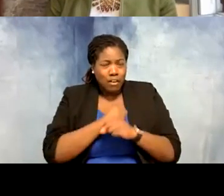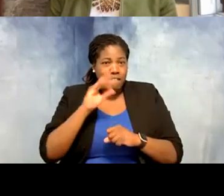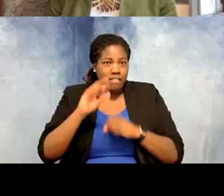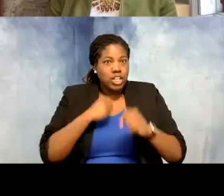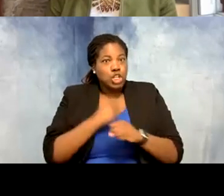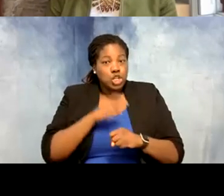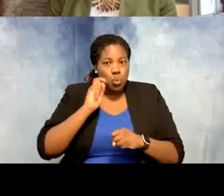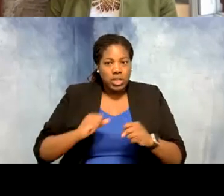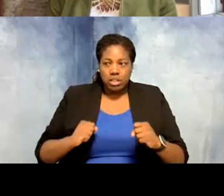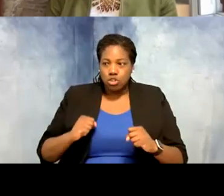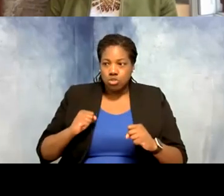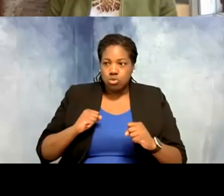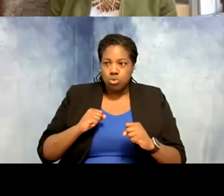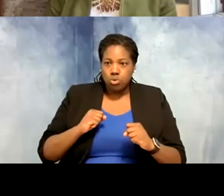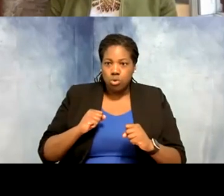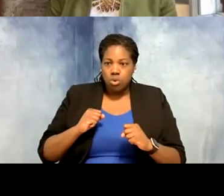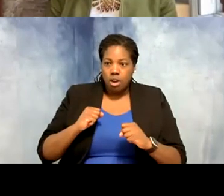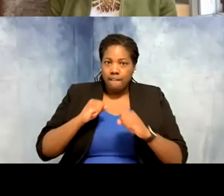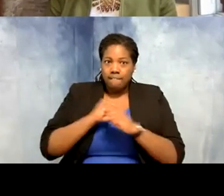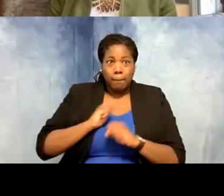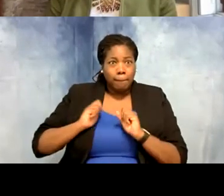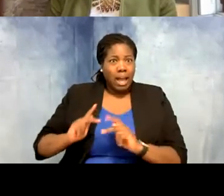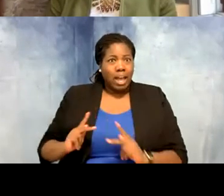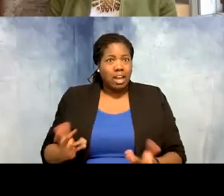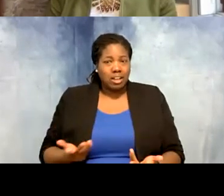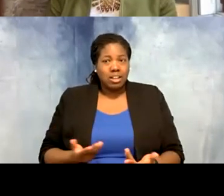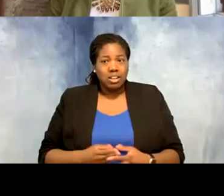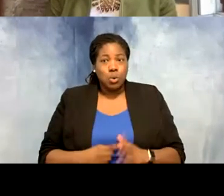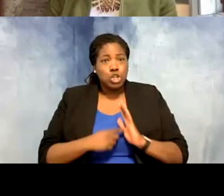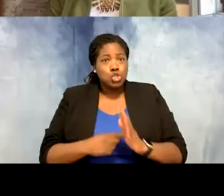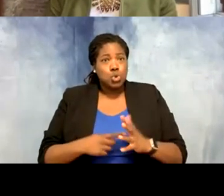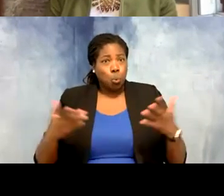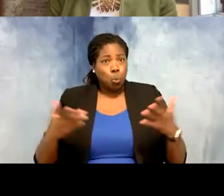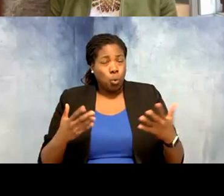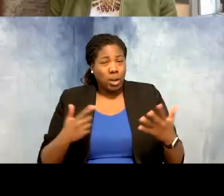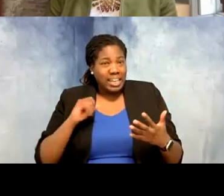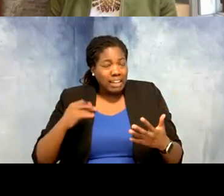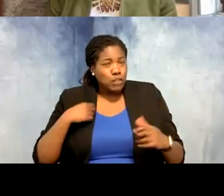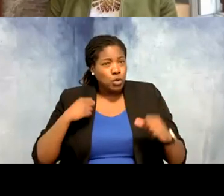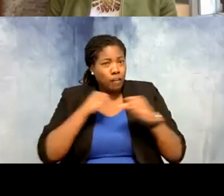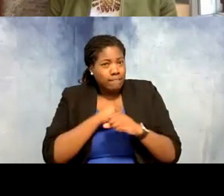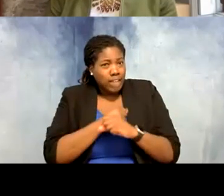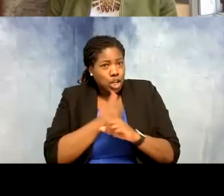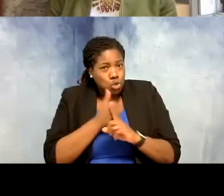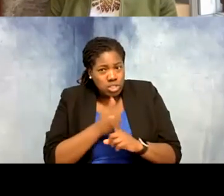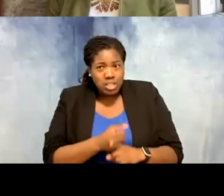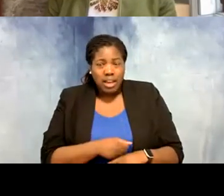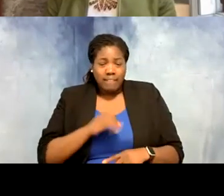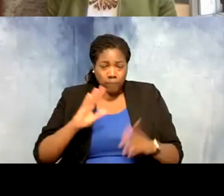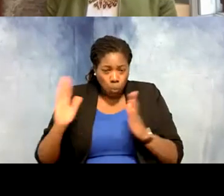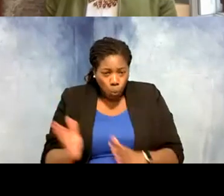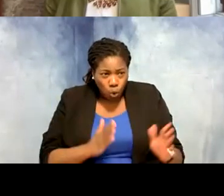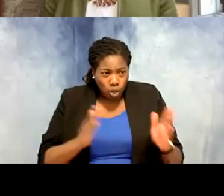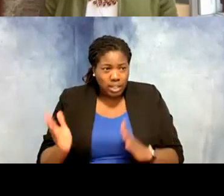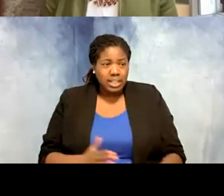need to fight back just as strongly. But I think what this illustrates is that if you fight, if you organize, if